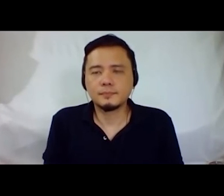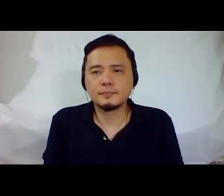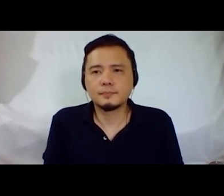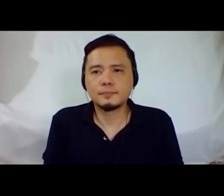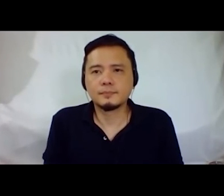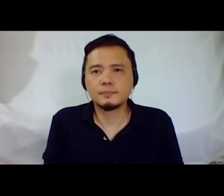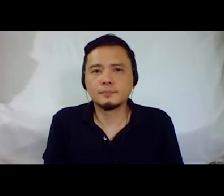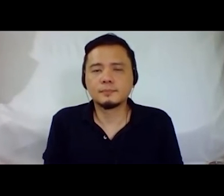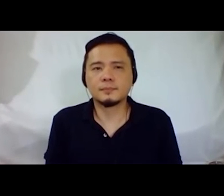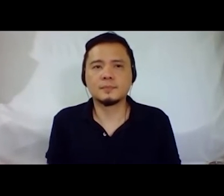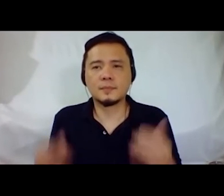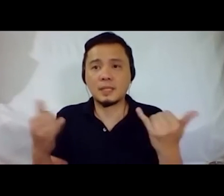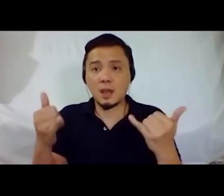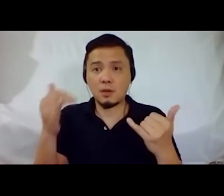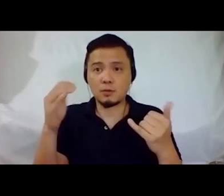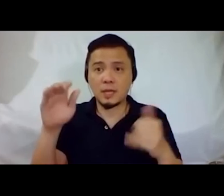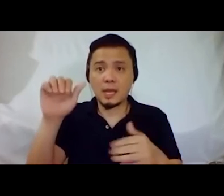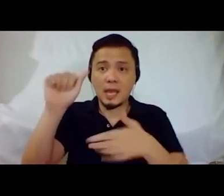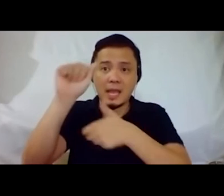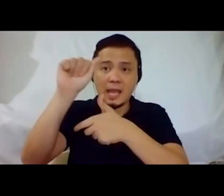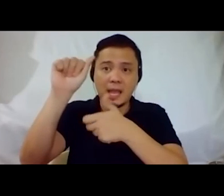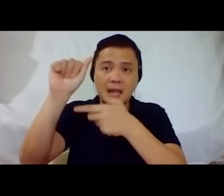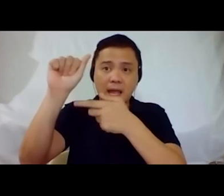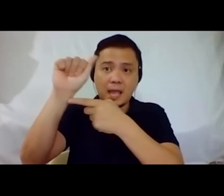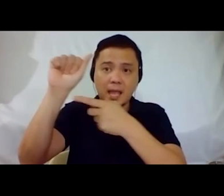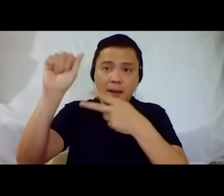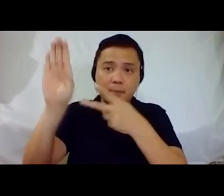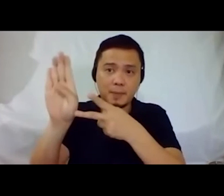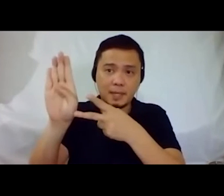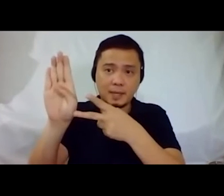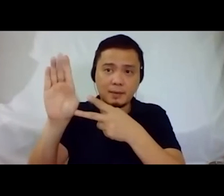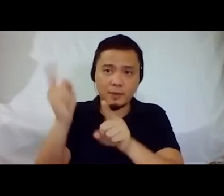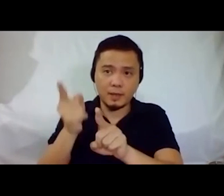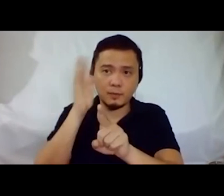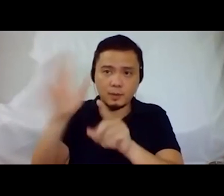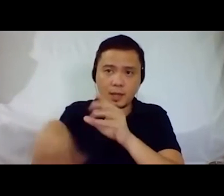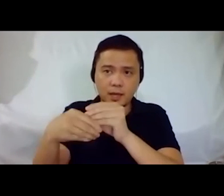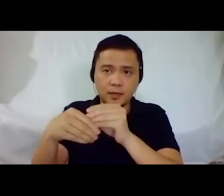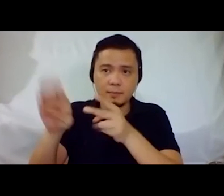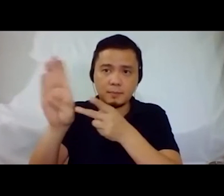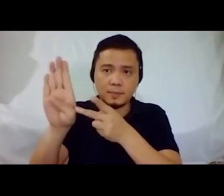So you want to do A and B, or you want only to do with the movement?